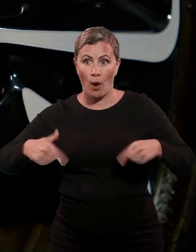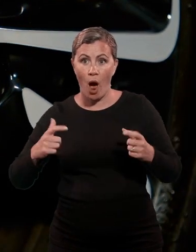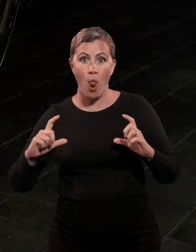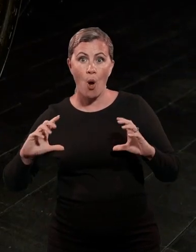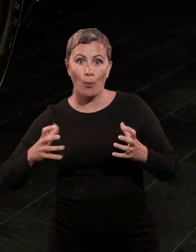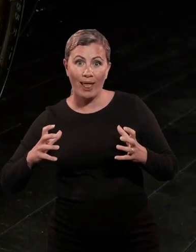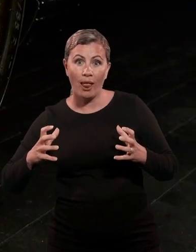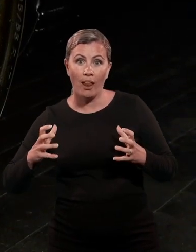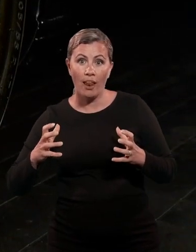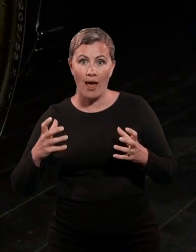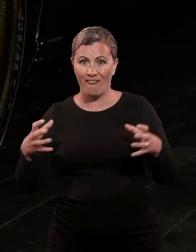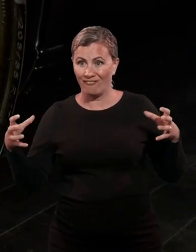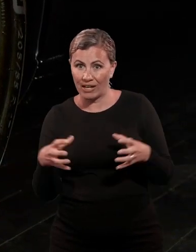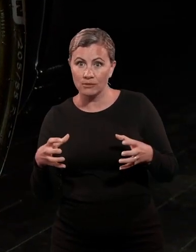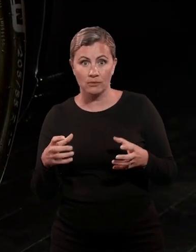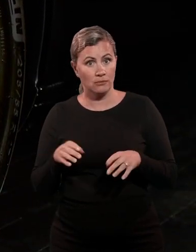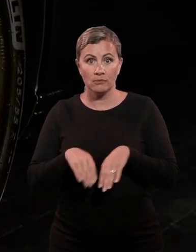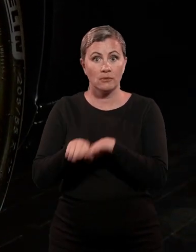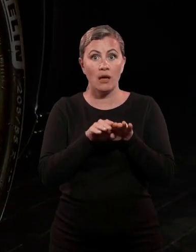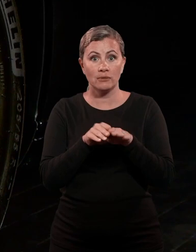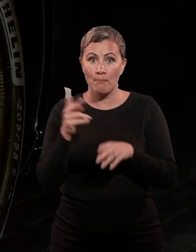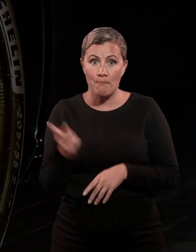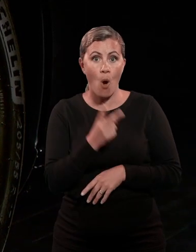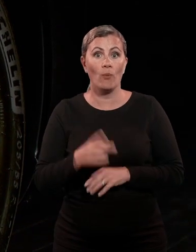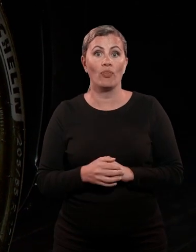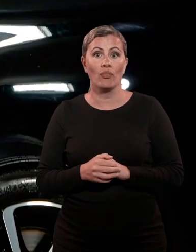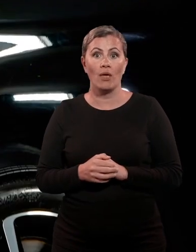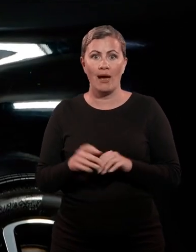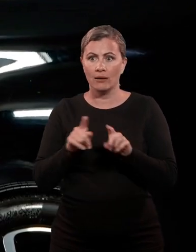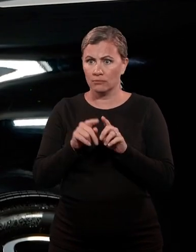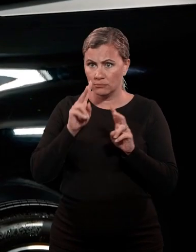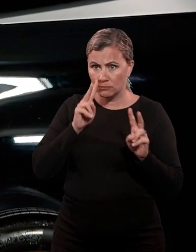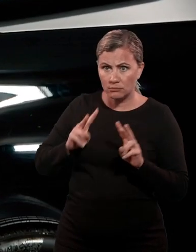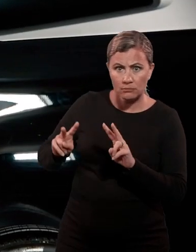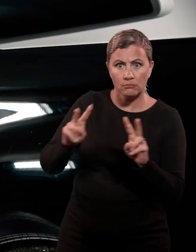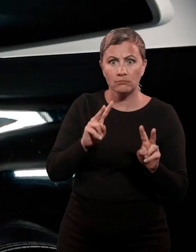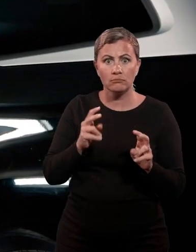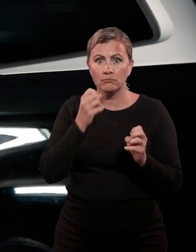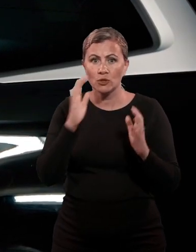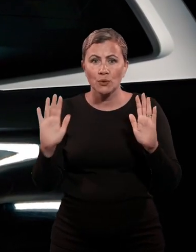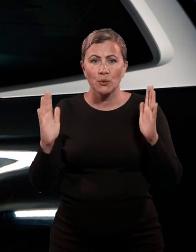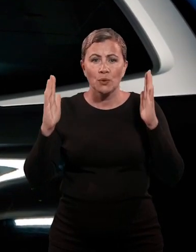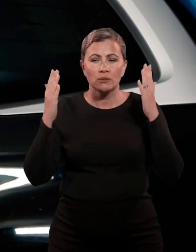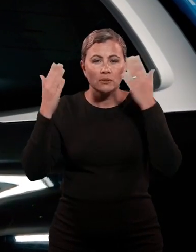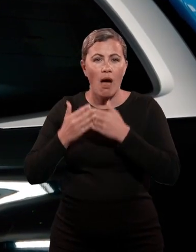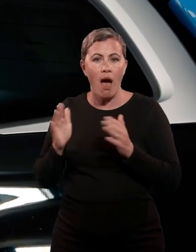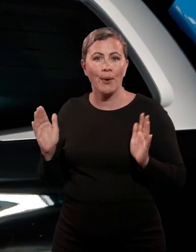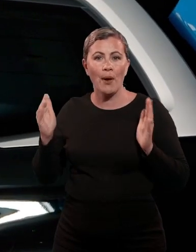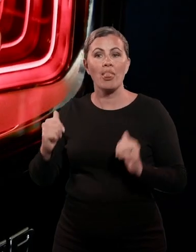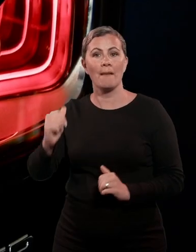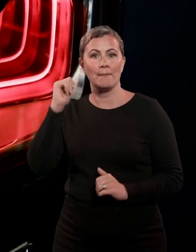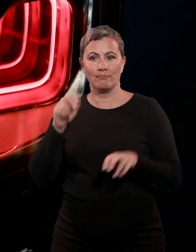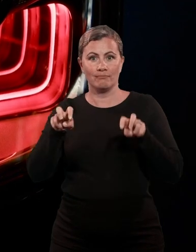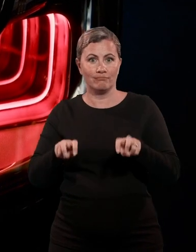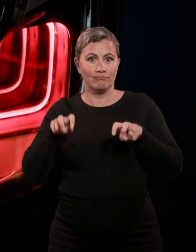wheels, that come fitted as standard on both versions, add to the premium appearance, as do the dark tinted rear passenger windows and tailgate glass,